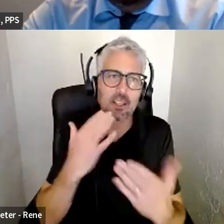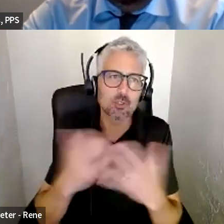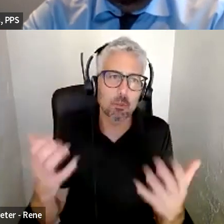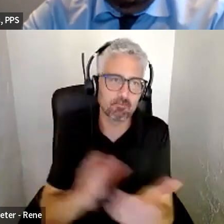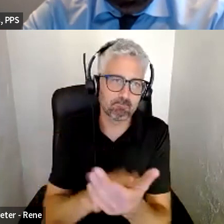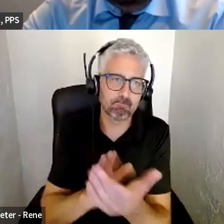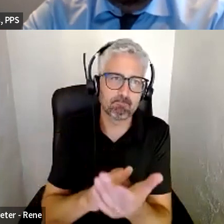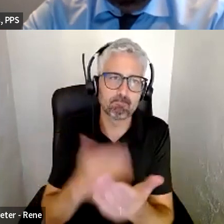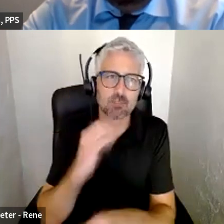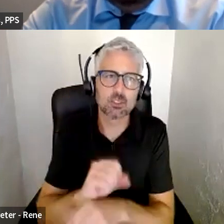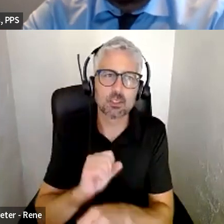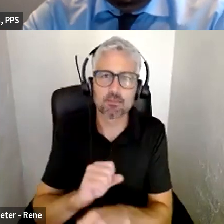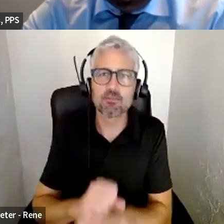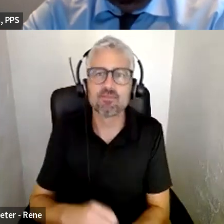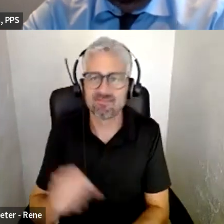Yes.